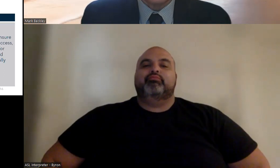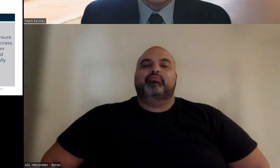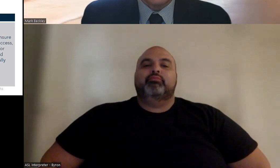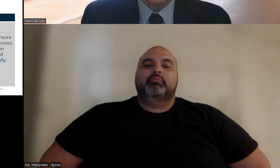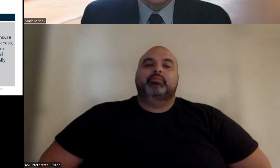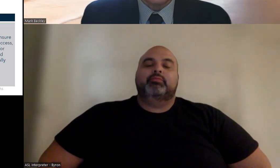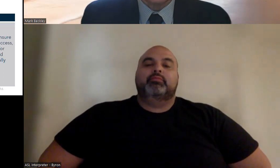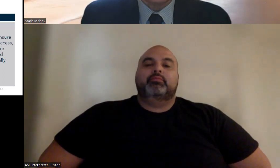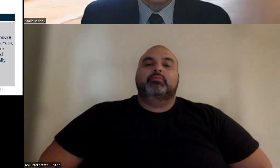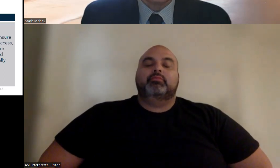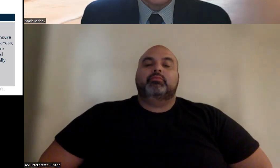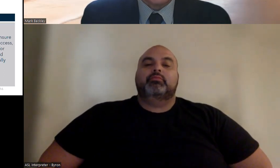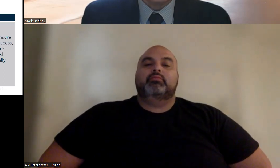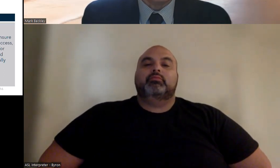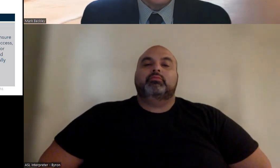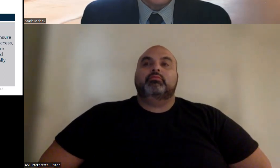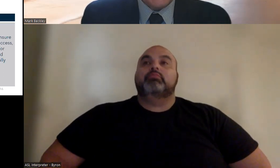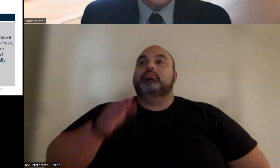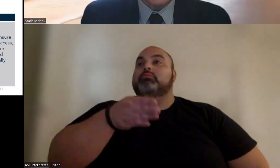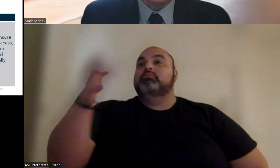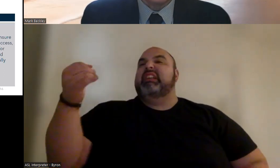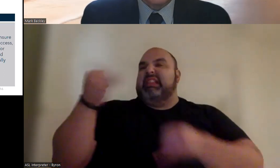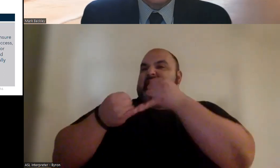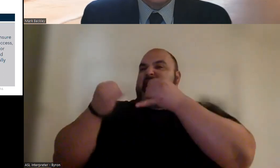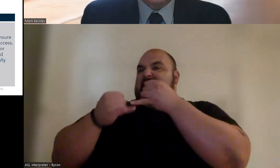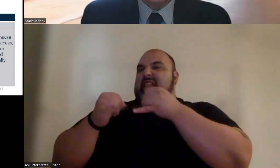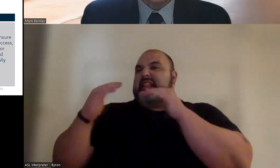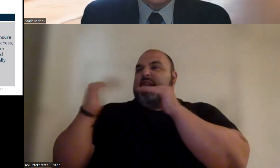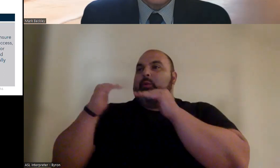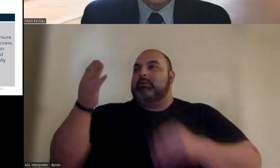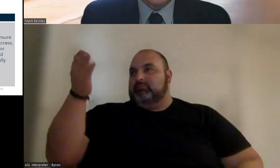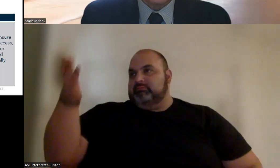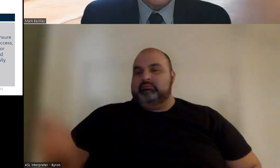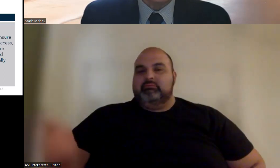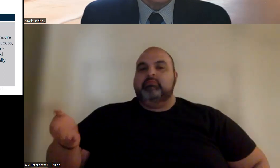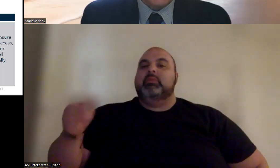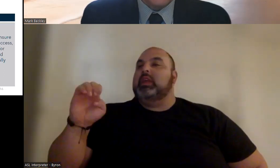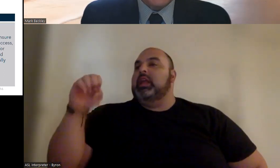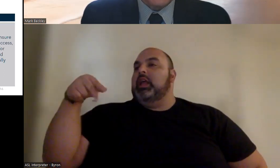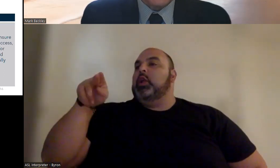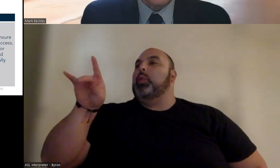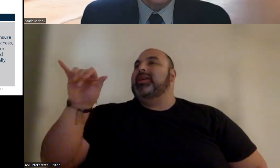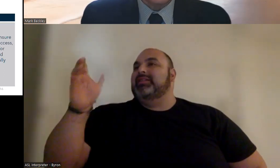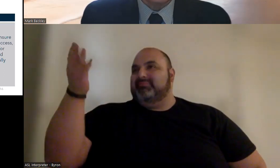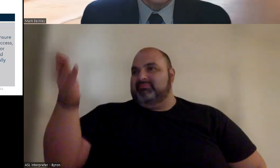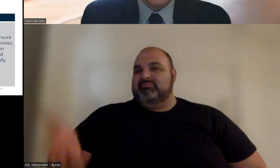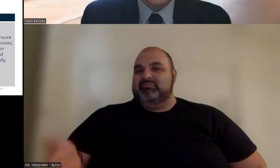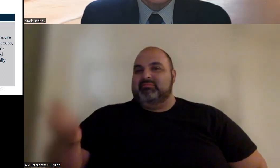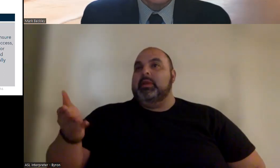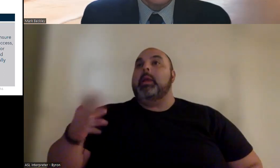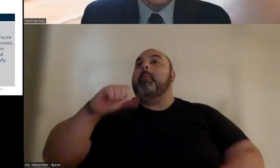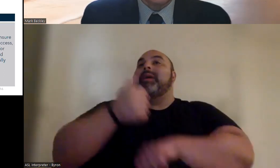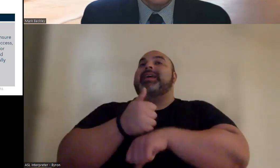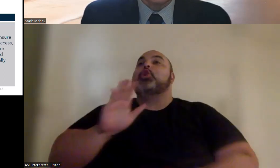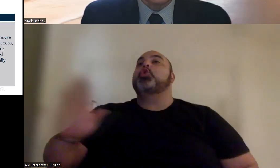flexibility and policies. And then finally, equity. This is a new principle that we added again based on your feedback from